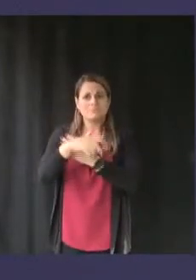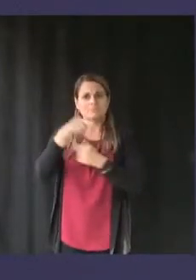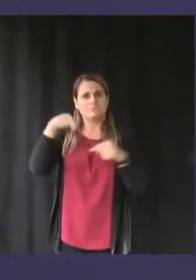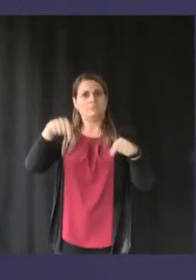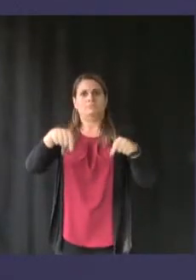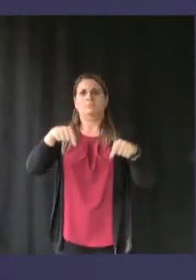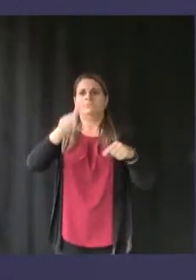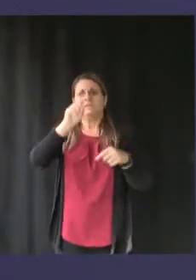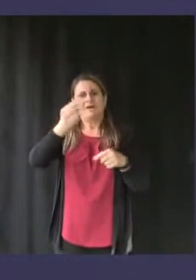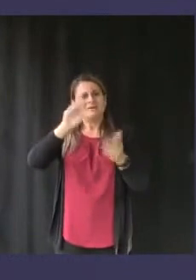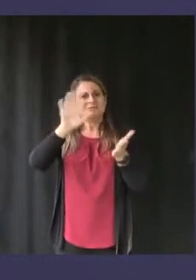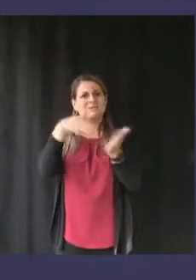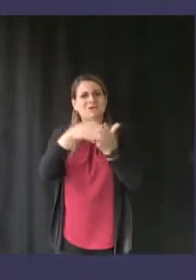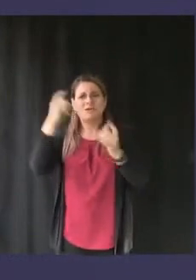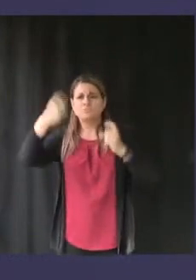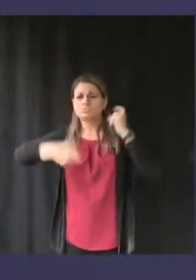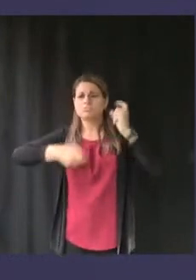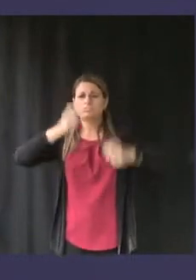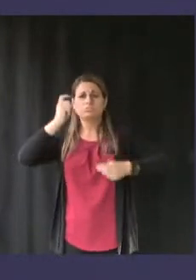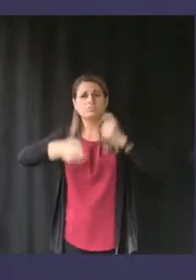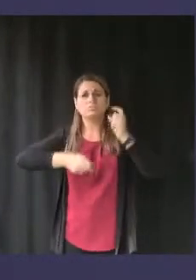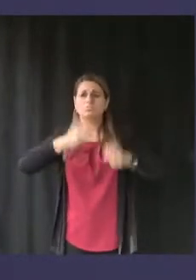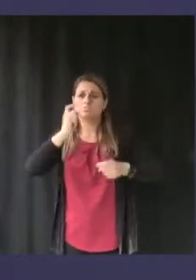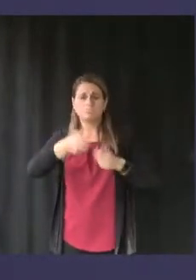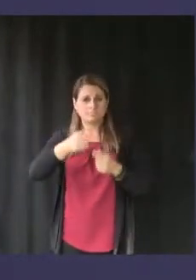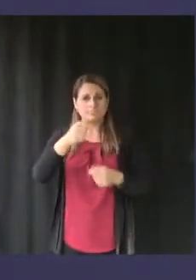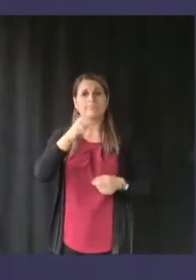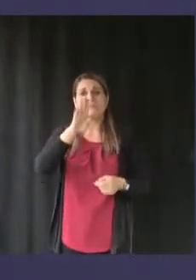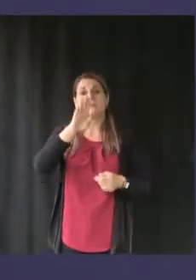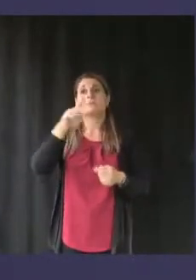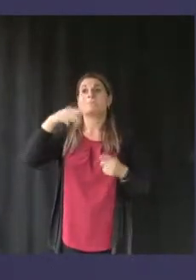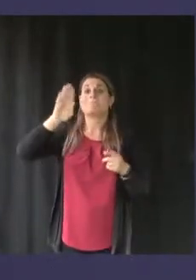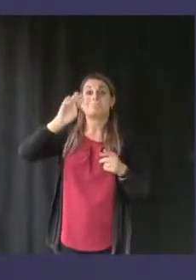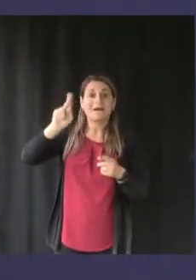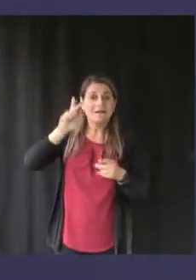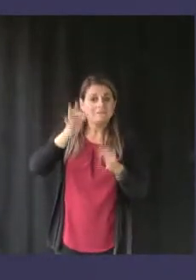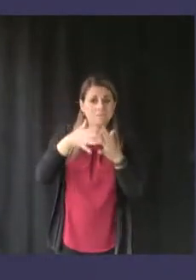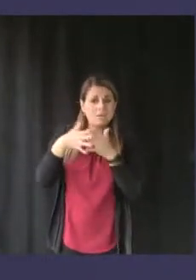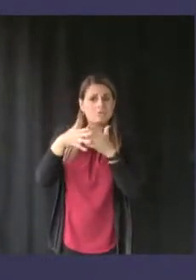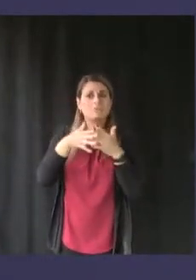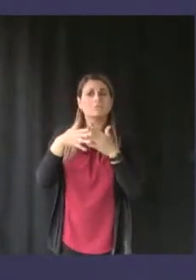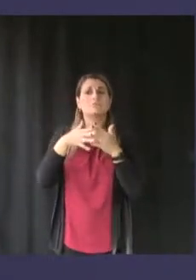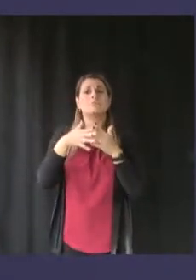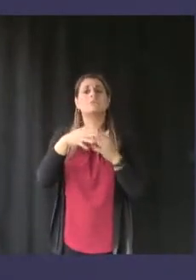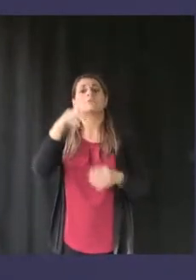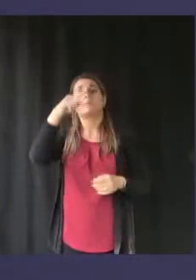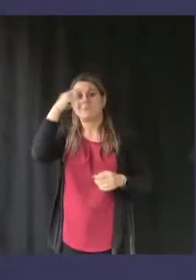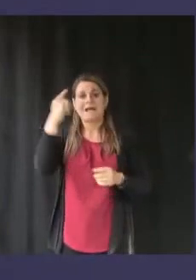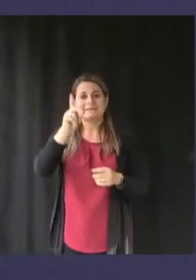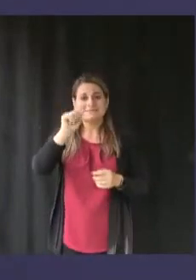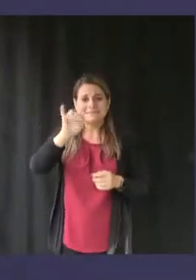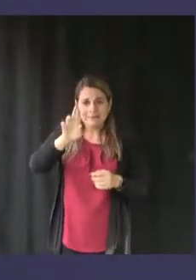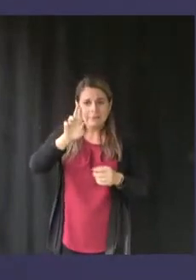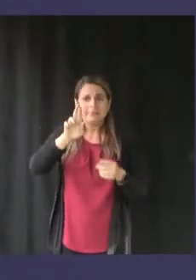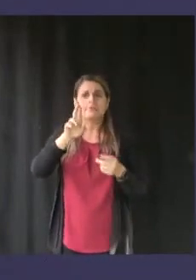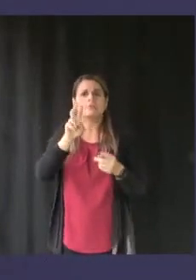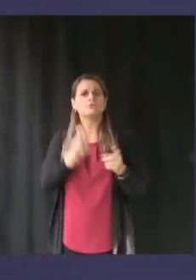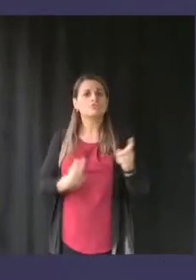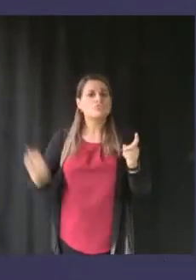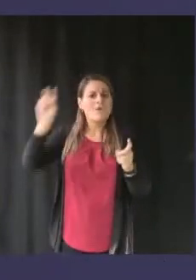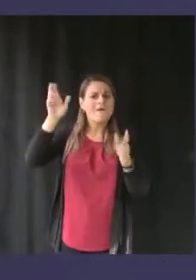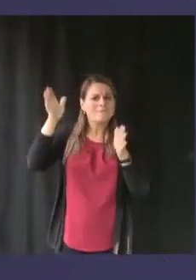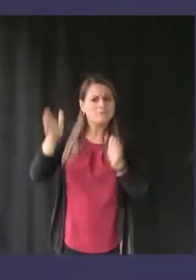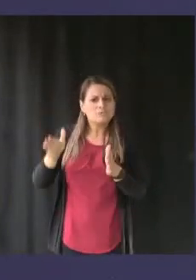but I would like to give a special thanks to Bank of America, Stanley Black & Decker, Travelers, Shari Redstone, and the